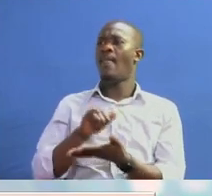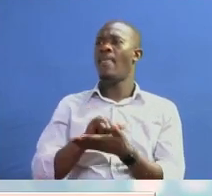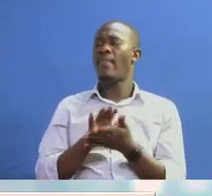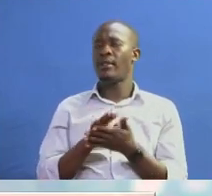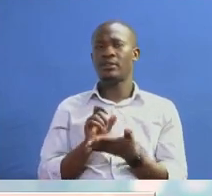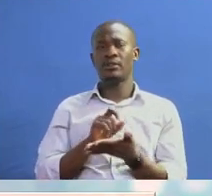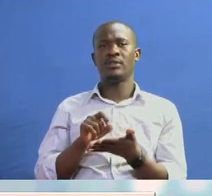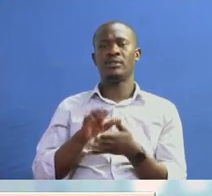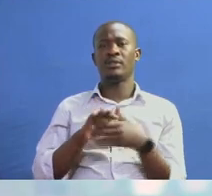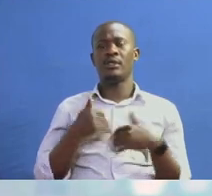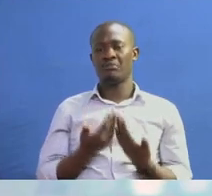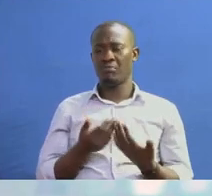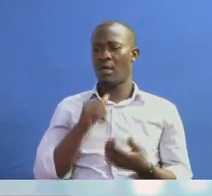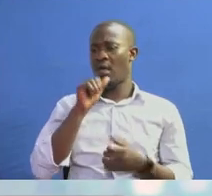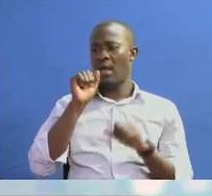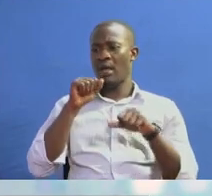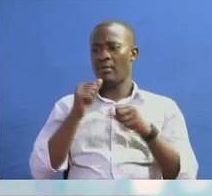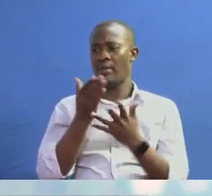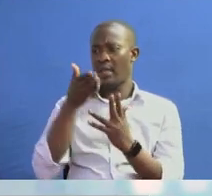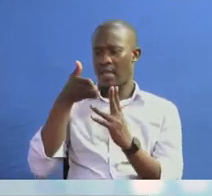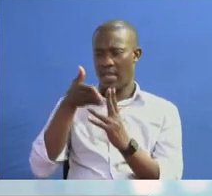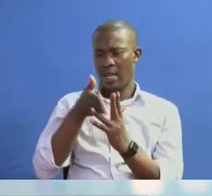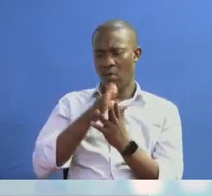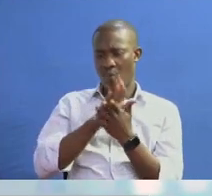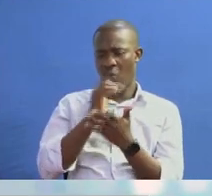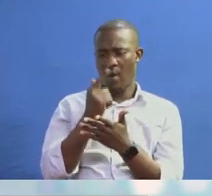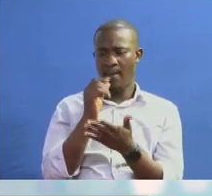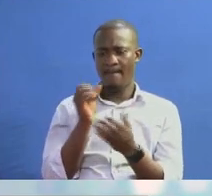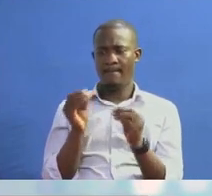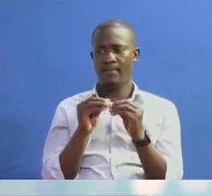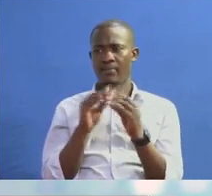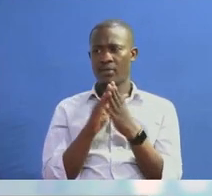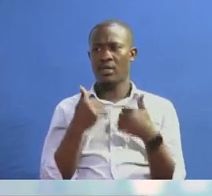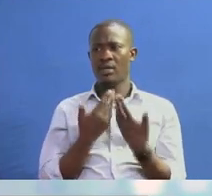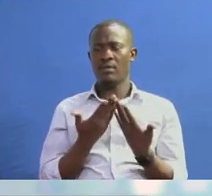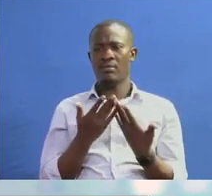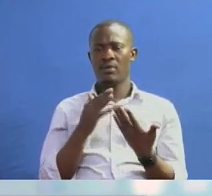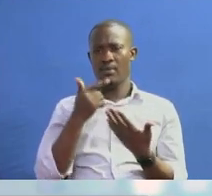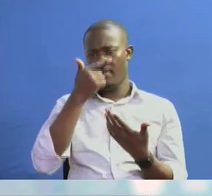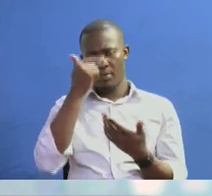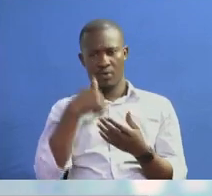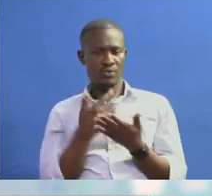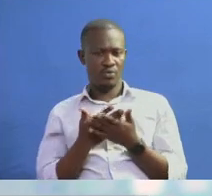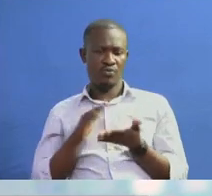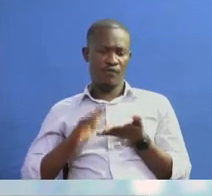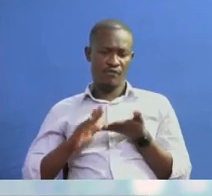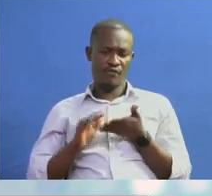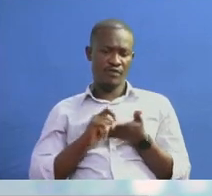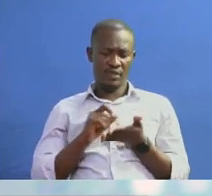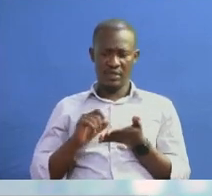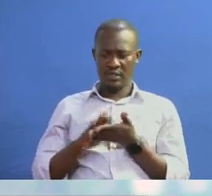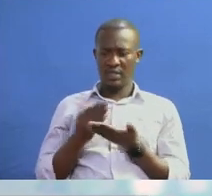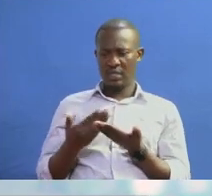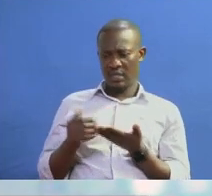they sign a deal just within one meeting and then in the process realize because of hurry, they sign things which